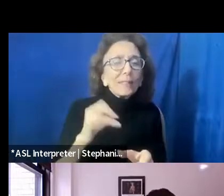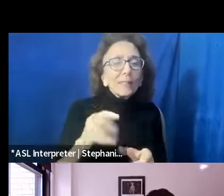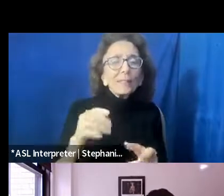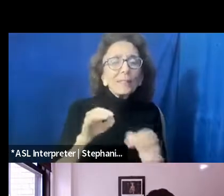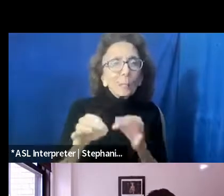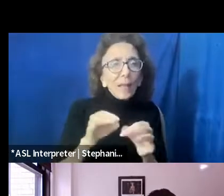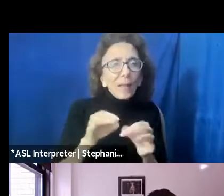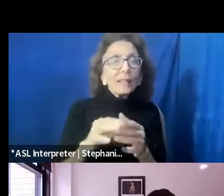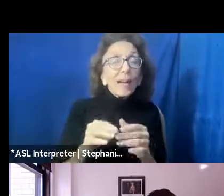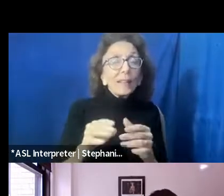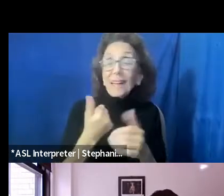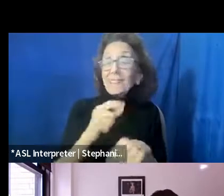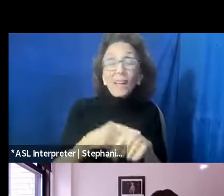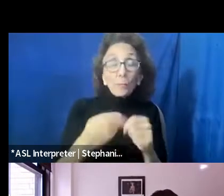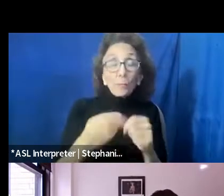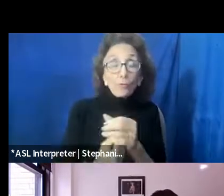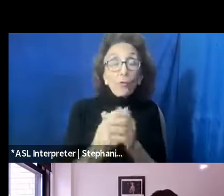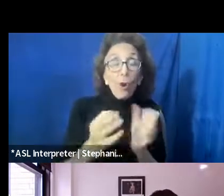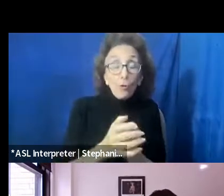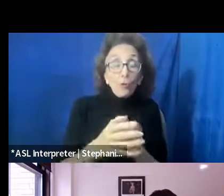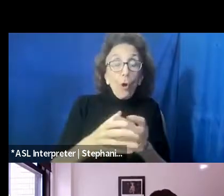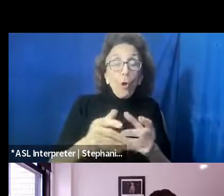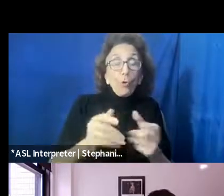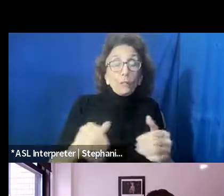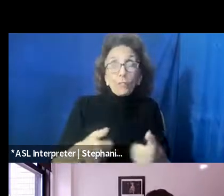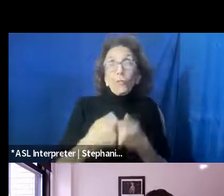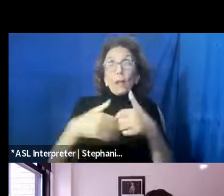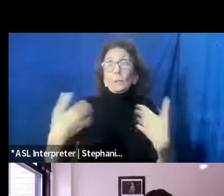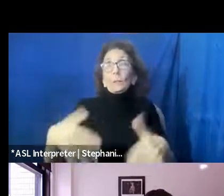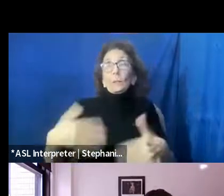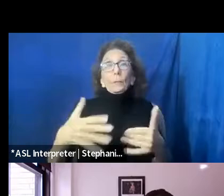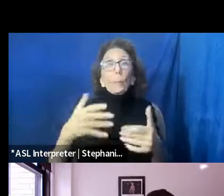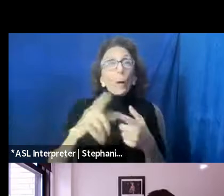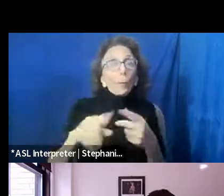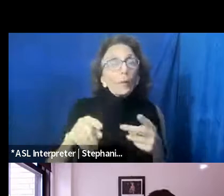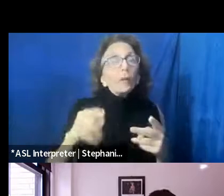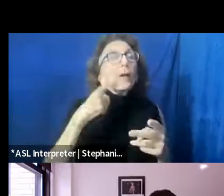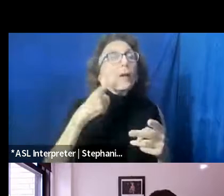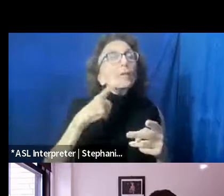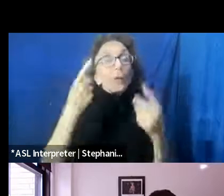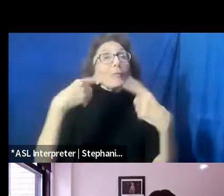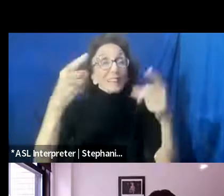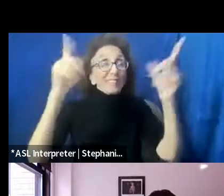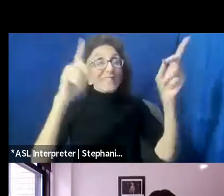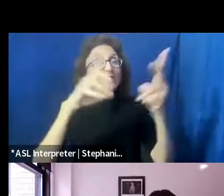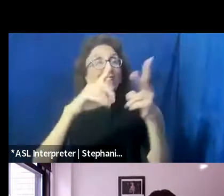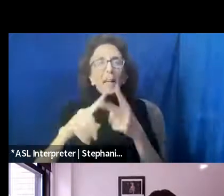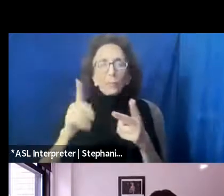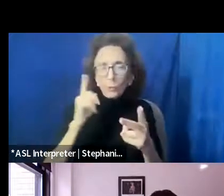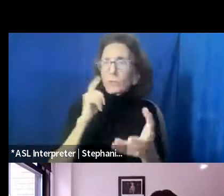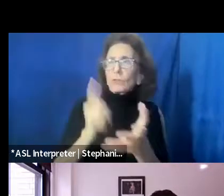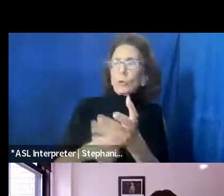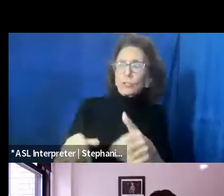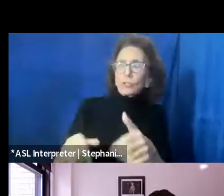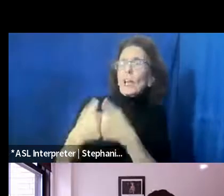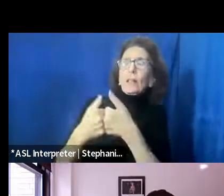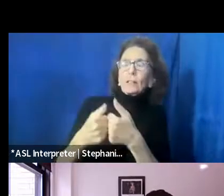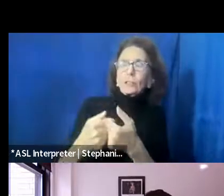of growth, but if there are other intended or unintended challenges that you want to speak to, that would be